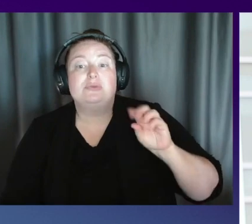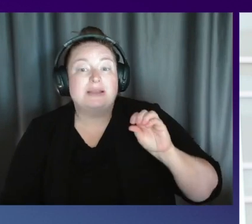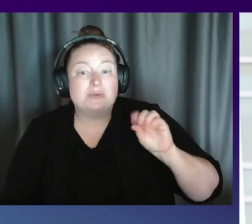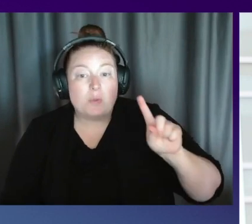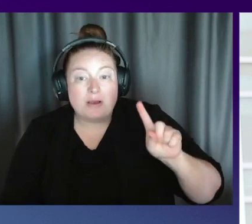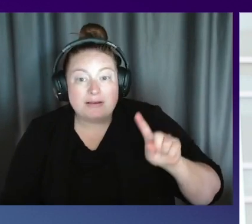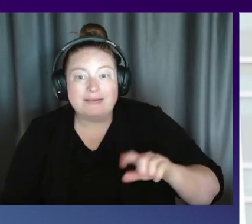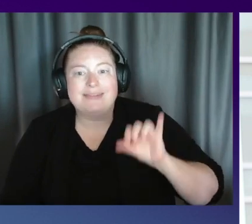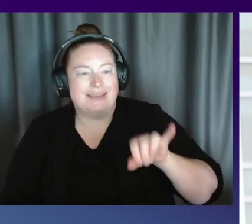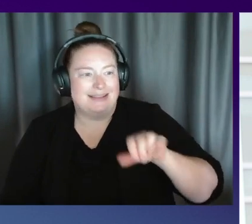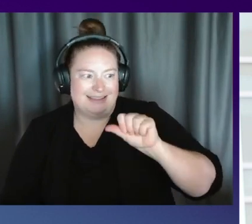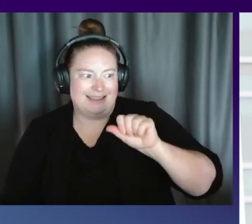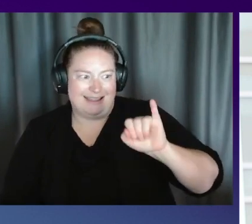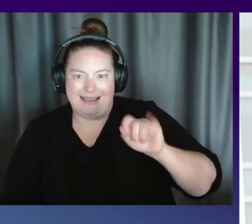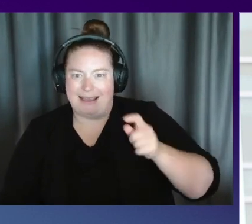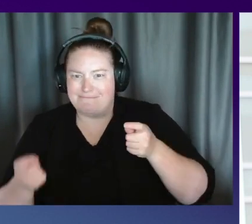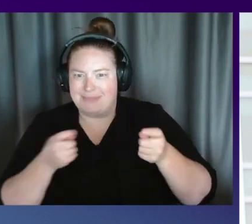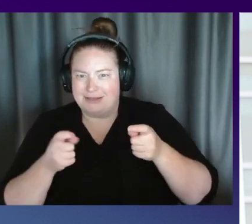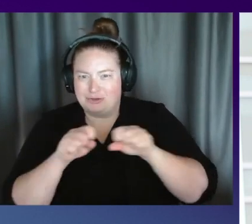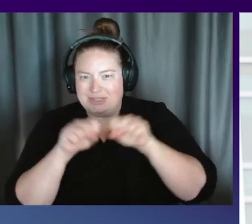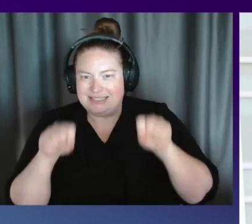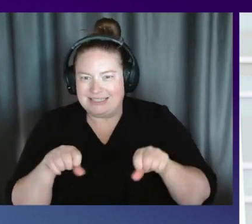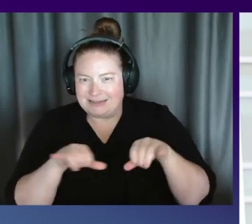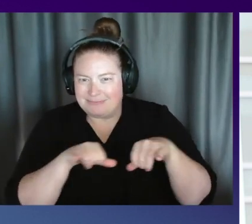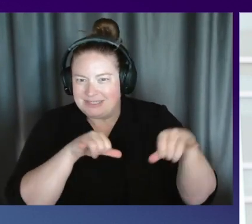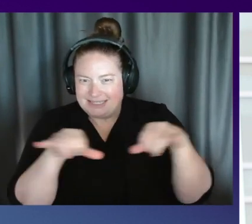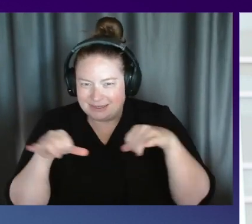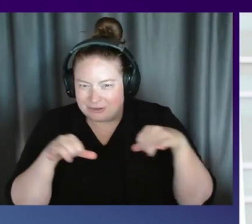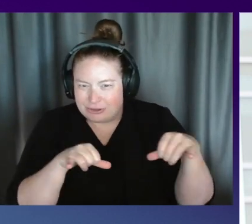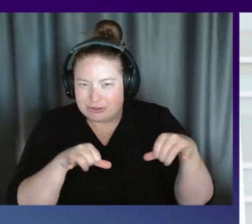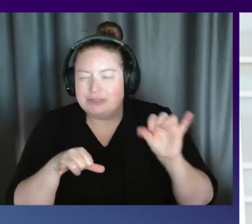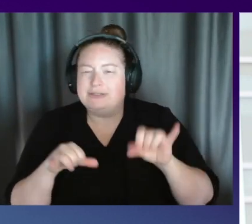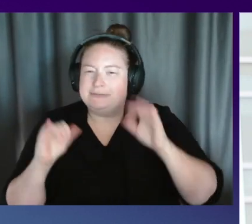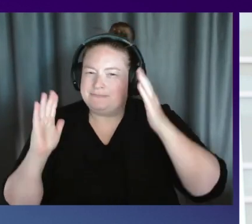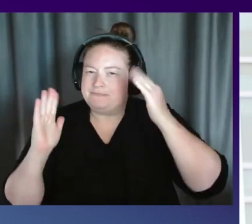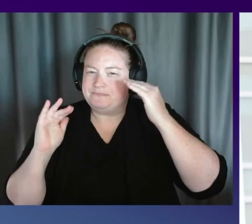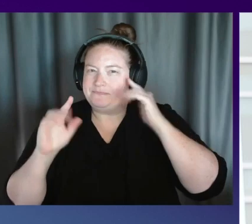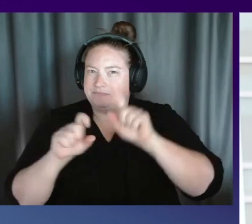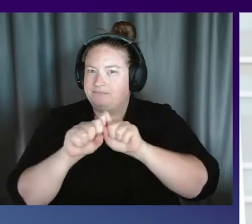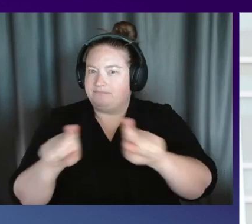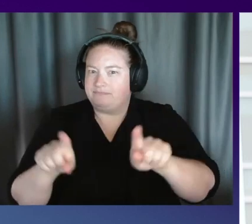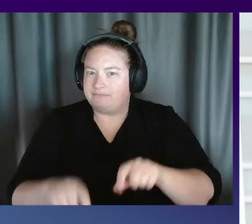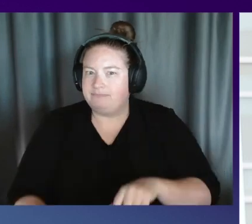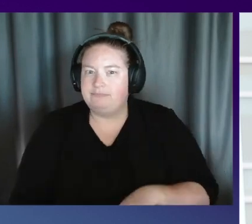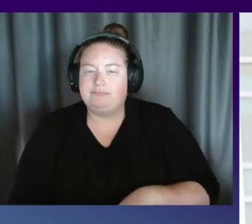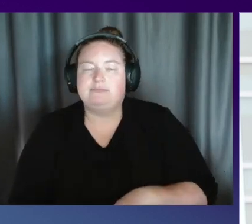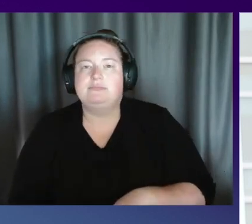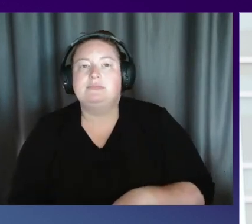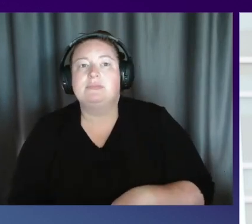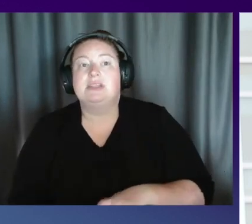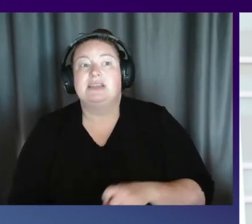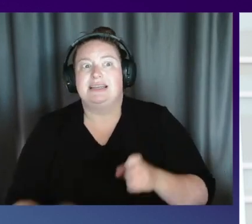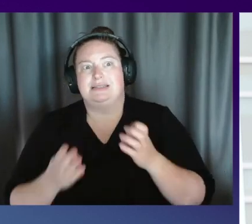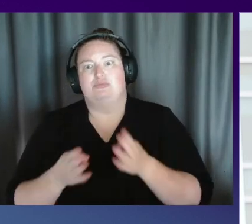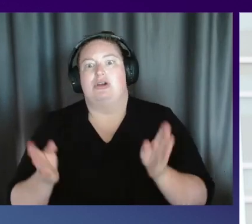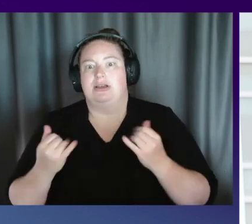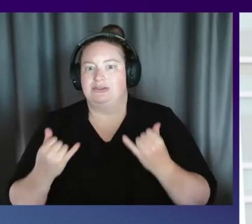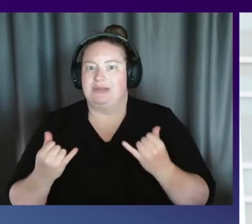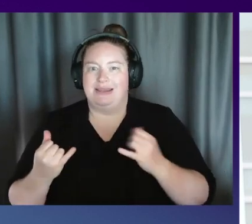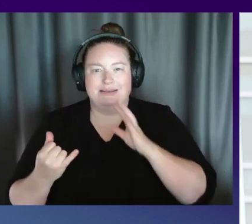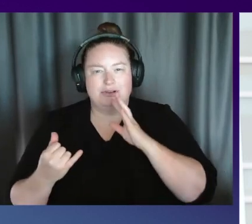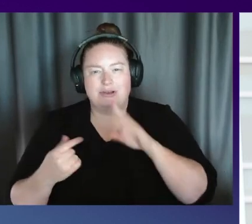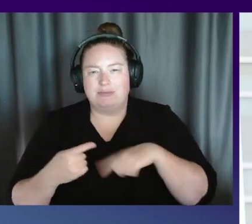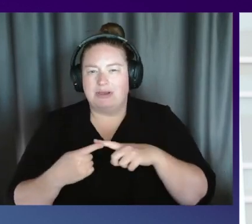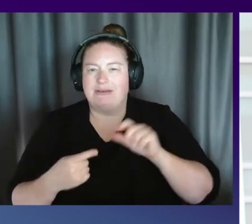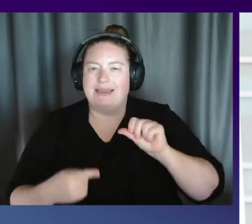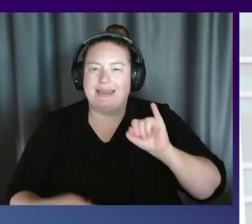an AI management system standard that is expected to be released. And while it's broad today talking about AI, I would expect that it probably will